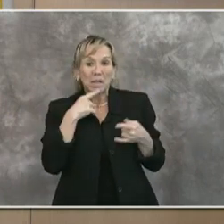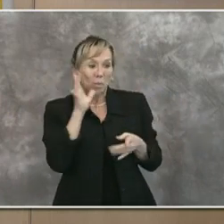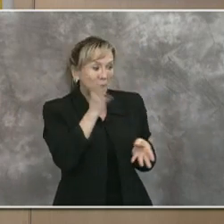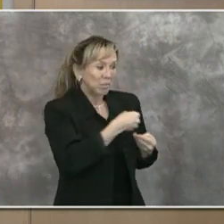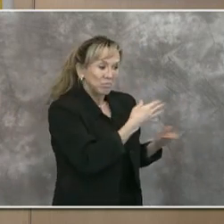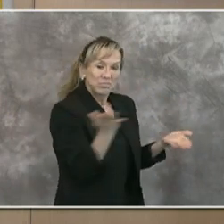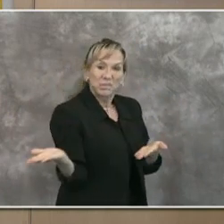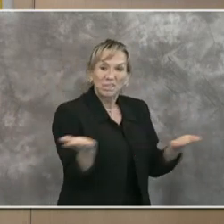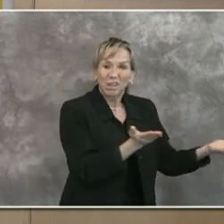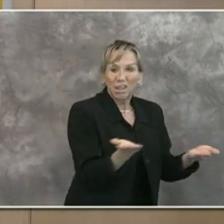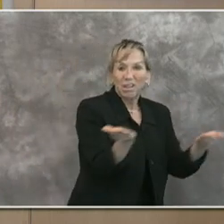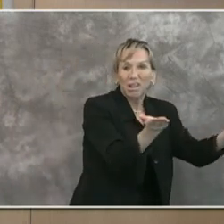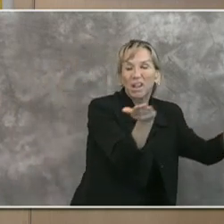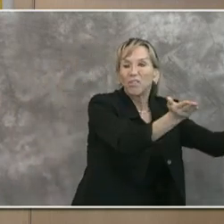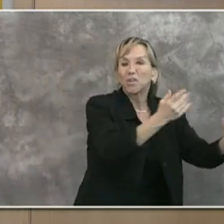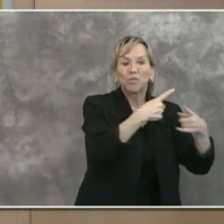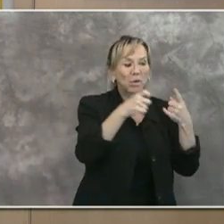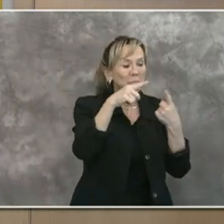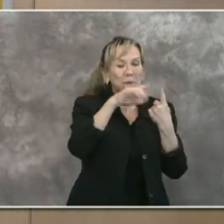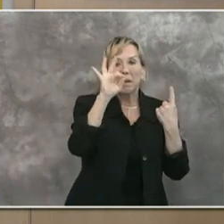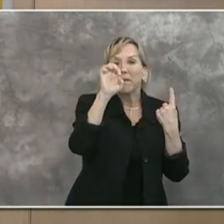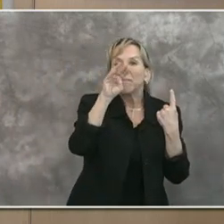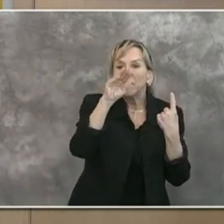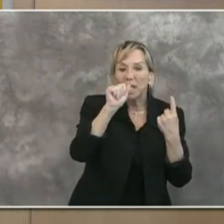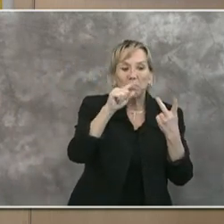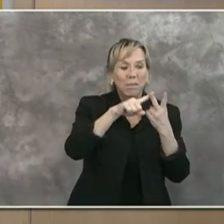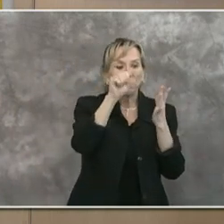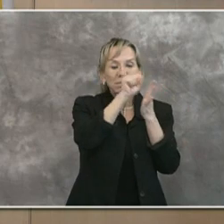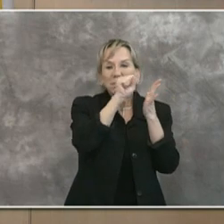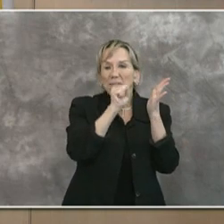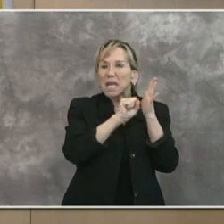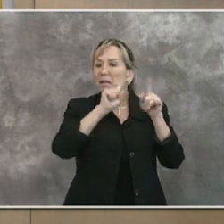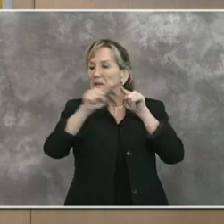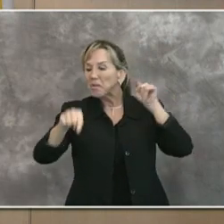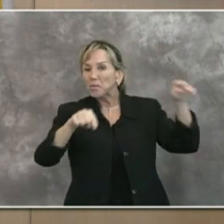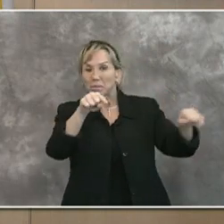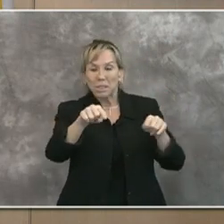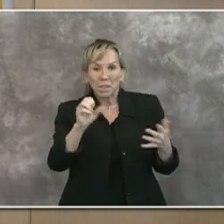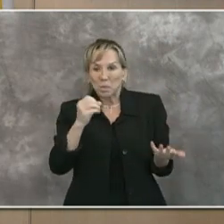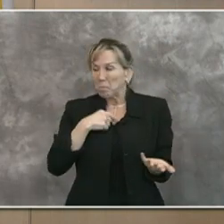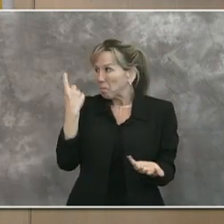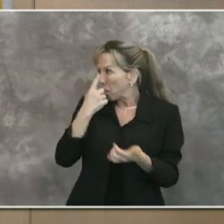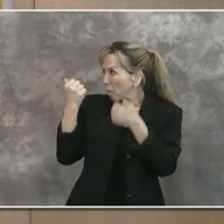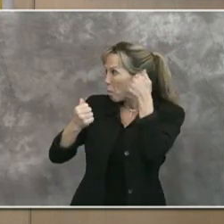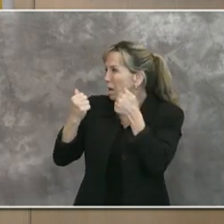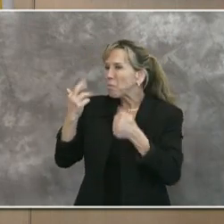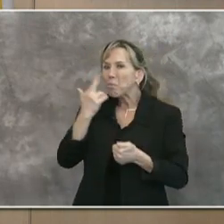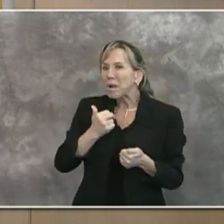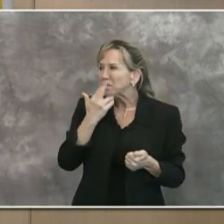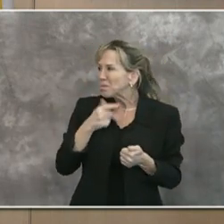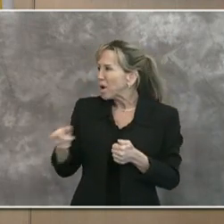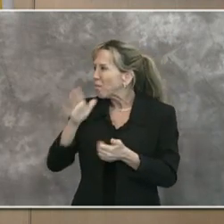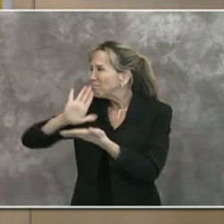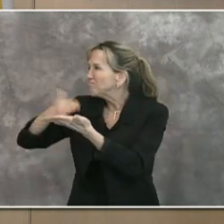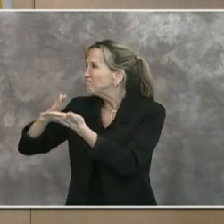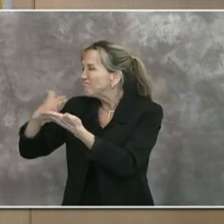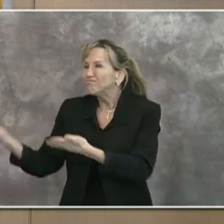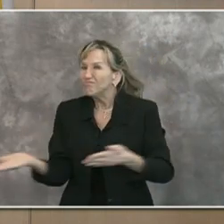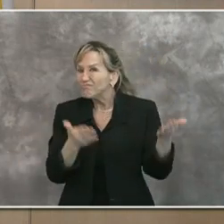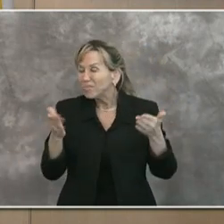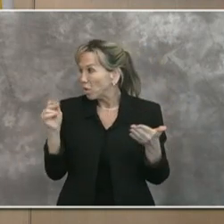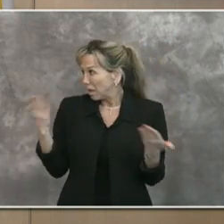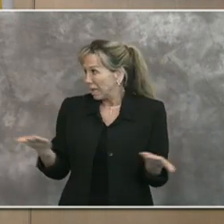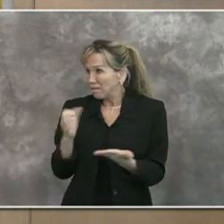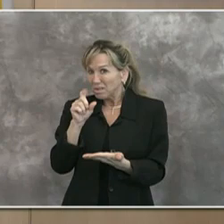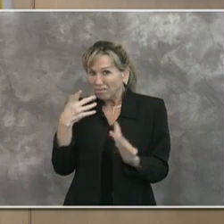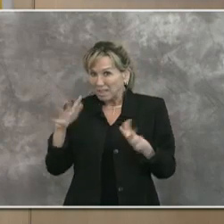cities, and counties. Do we know what restaurants in San Diego will participate, how many people are eligible, whether a delivery system has been set up?